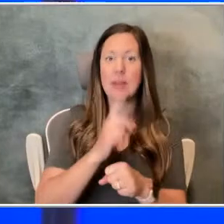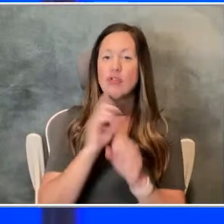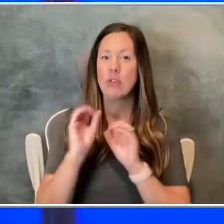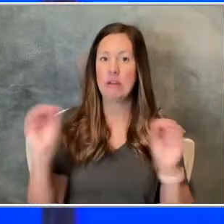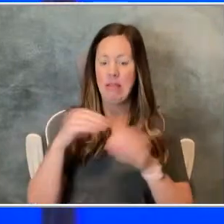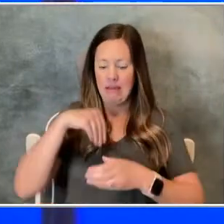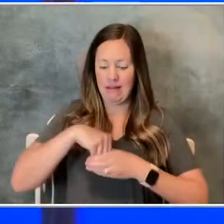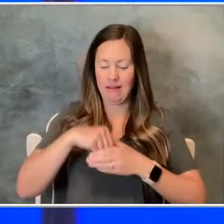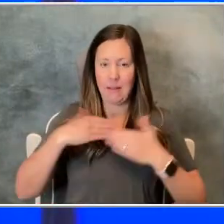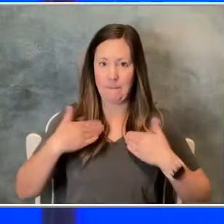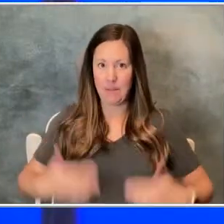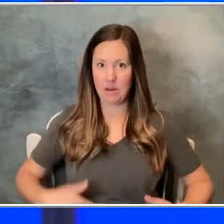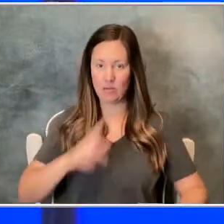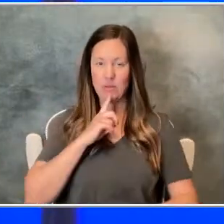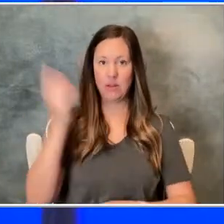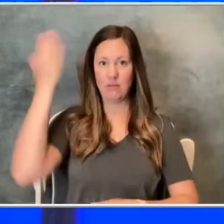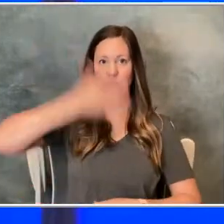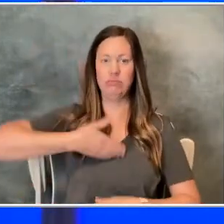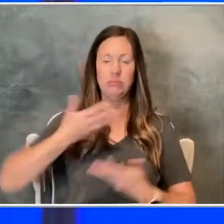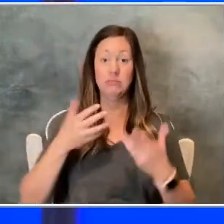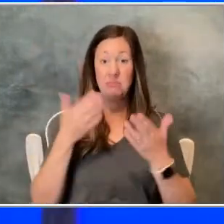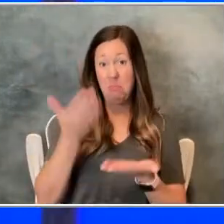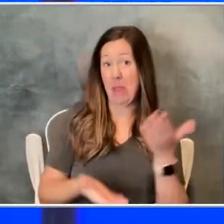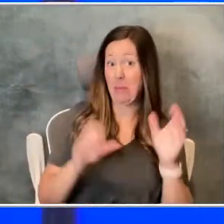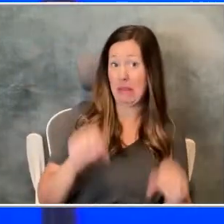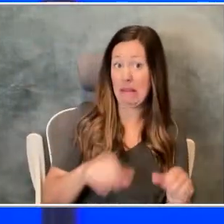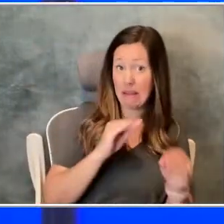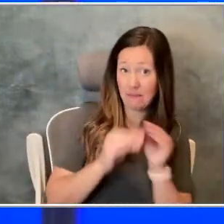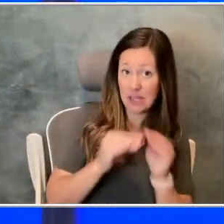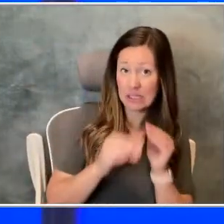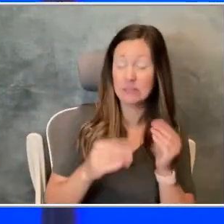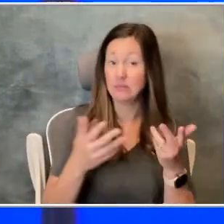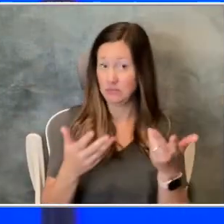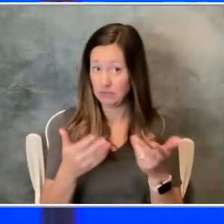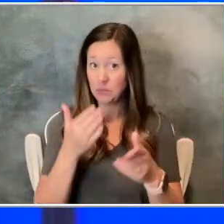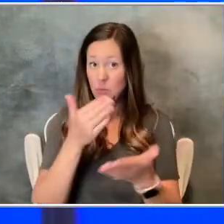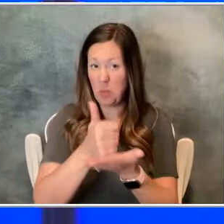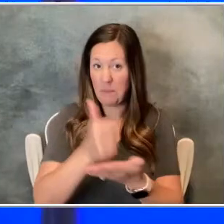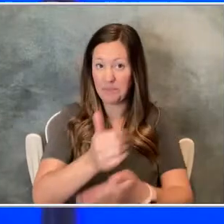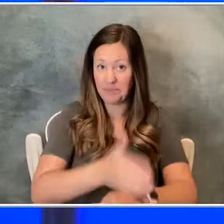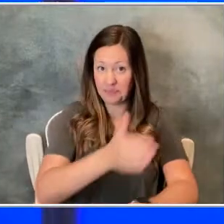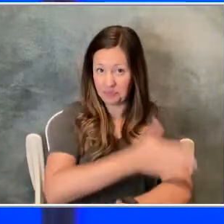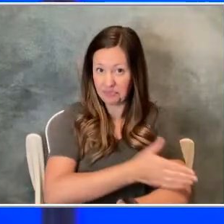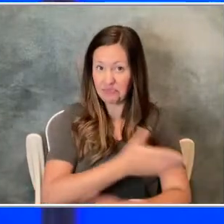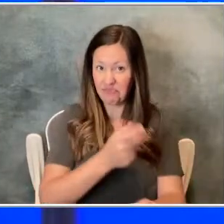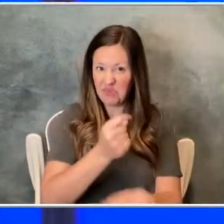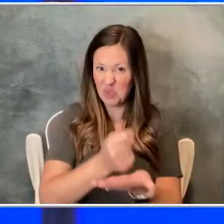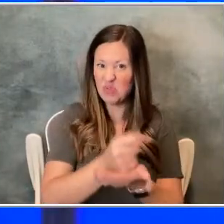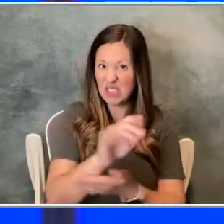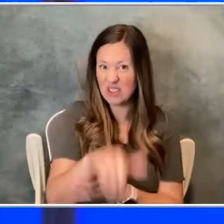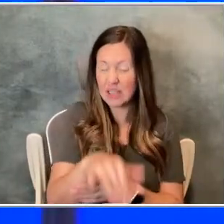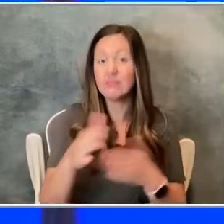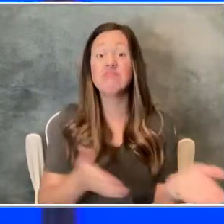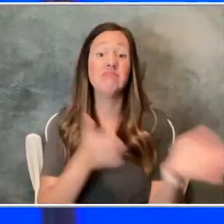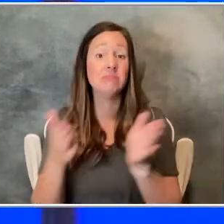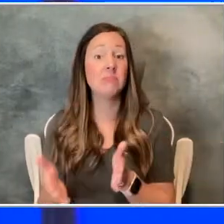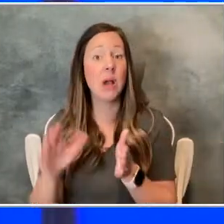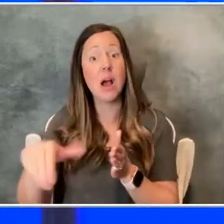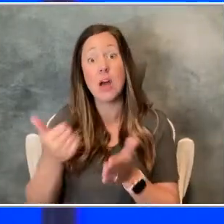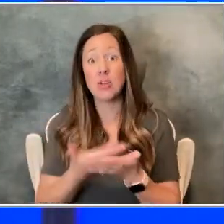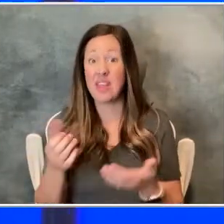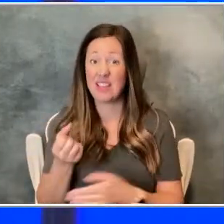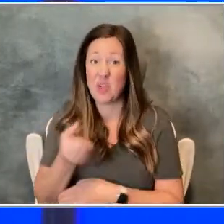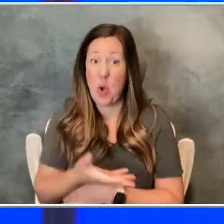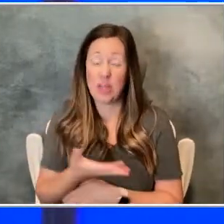is easily fixable or easily reversible that can be found and treated. There are other things that cause fatigue though, right? So whether